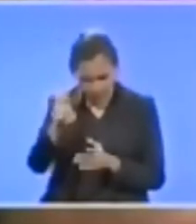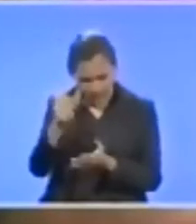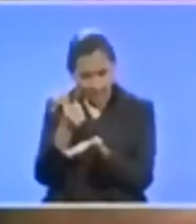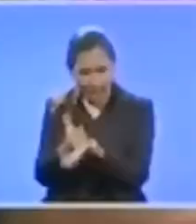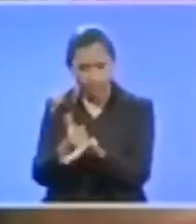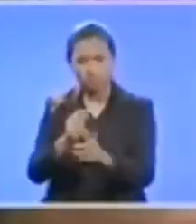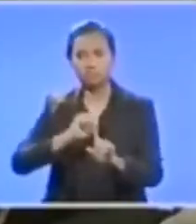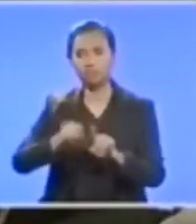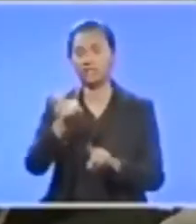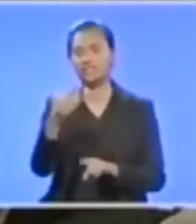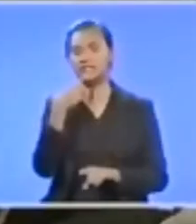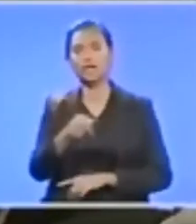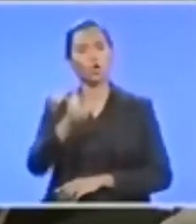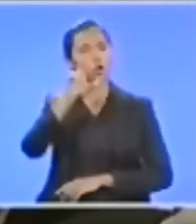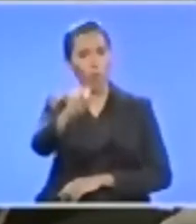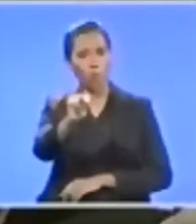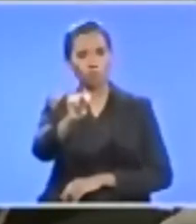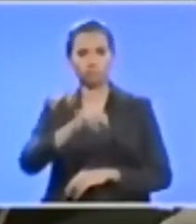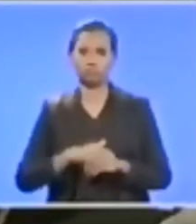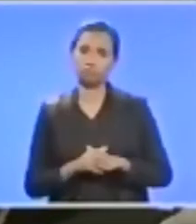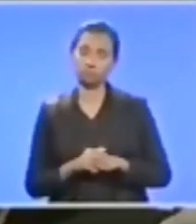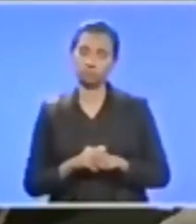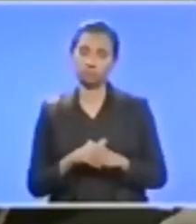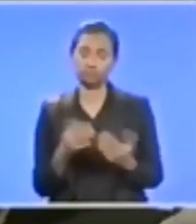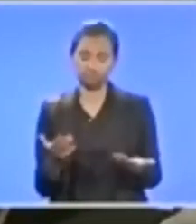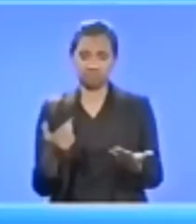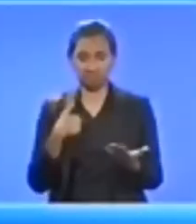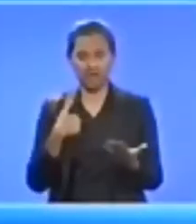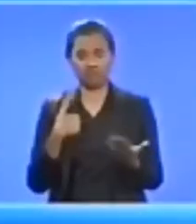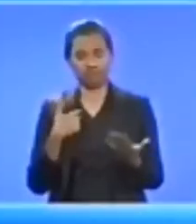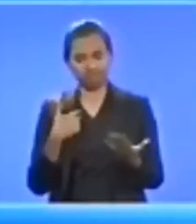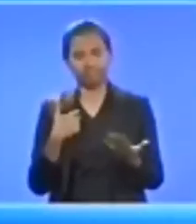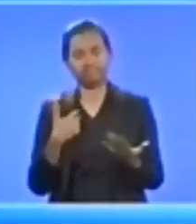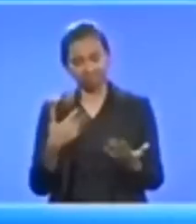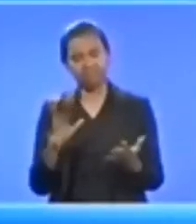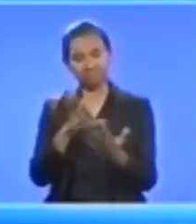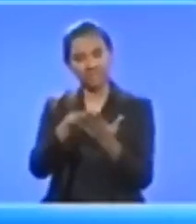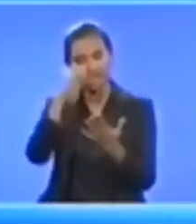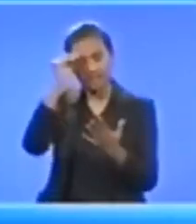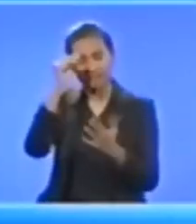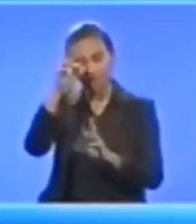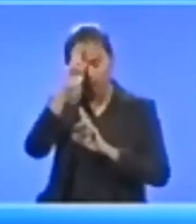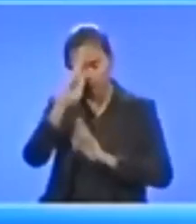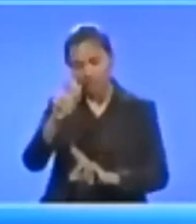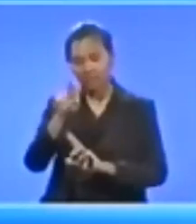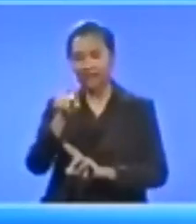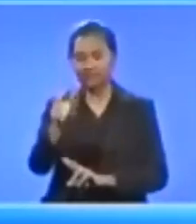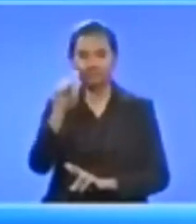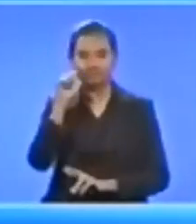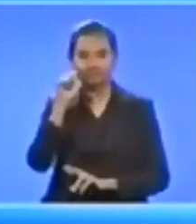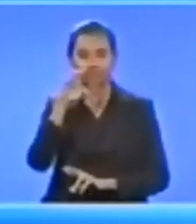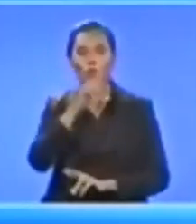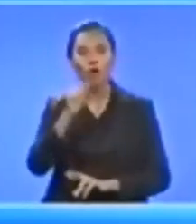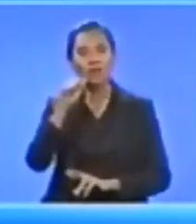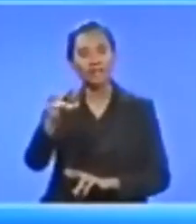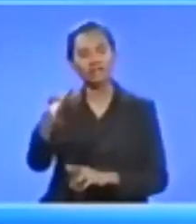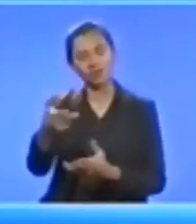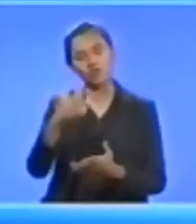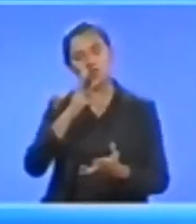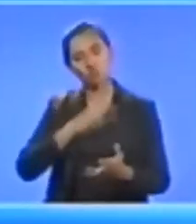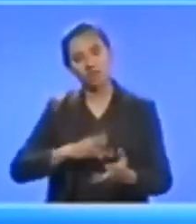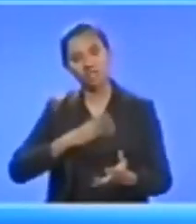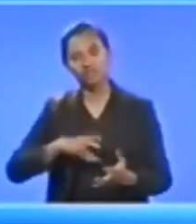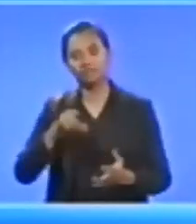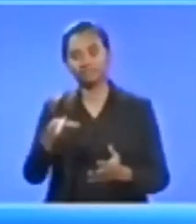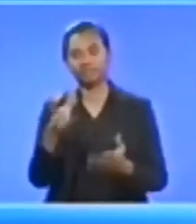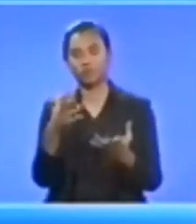still an emphatic no. I have learned to respect her wishes and her desire for pride and control